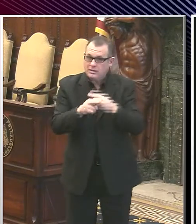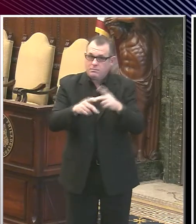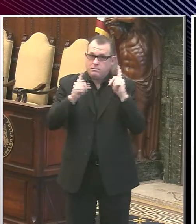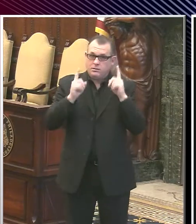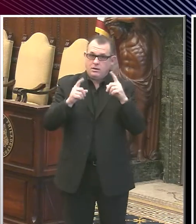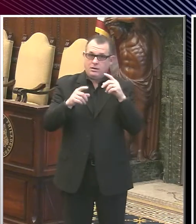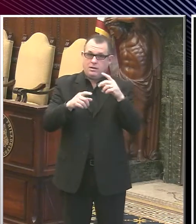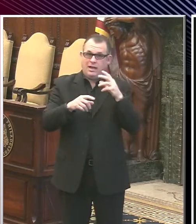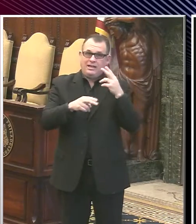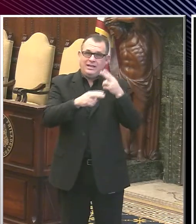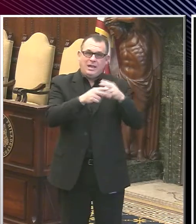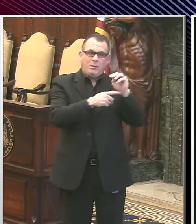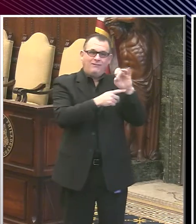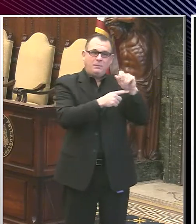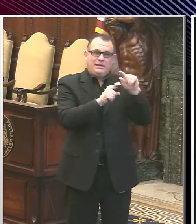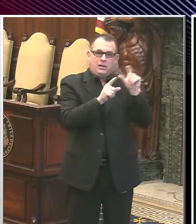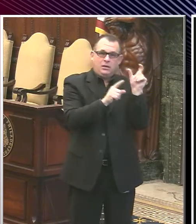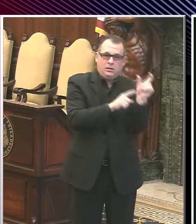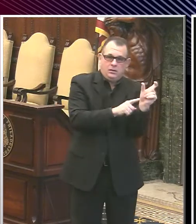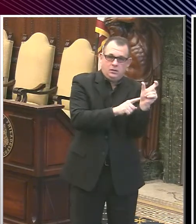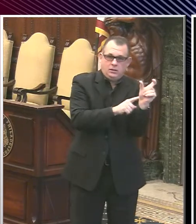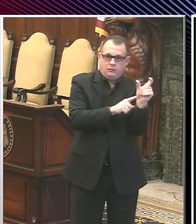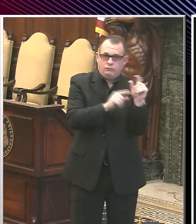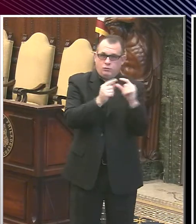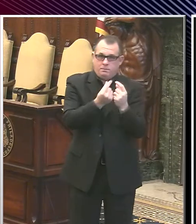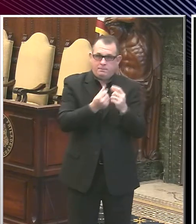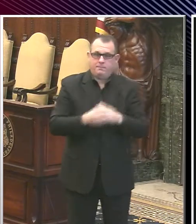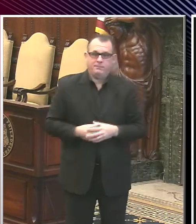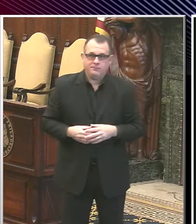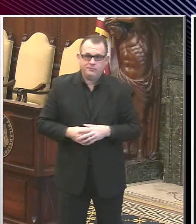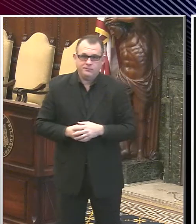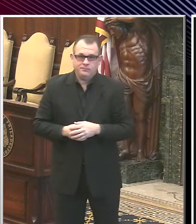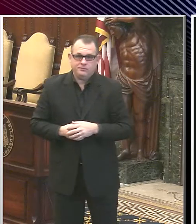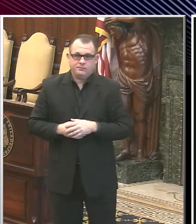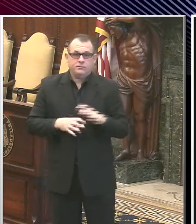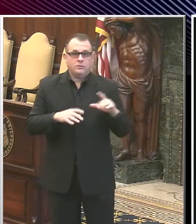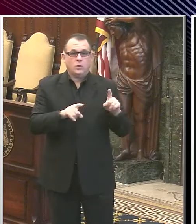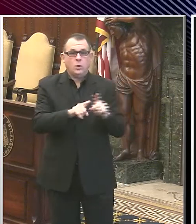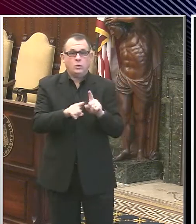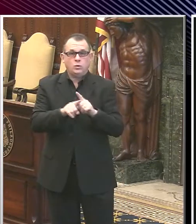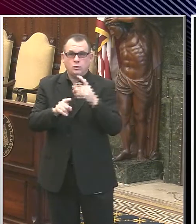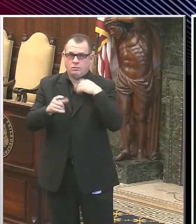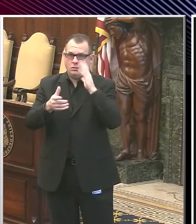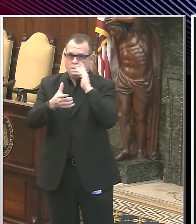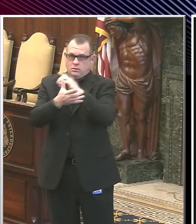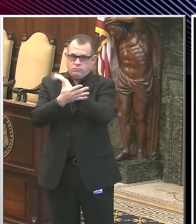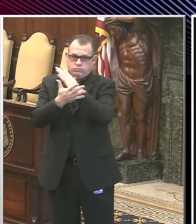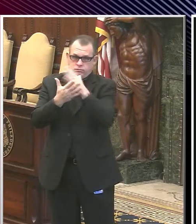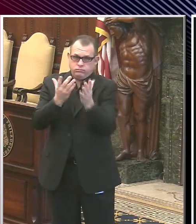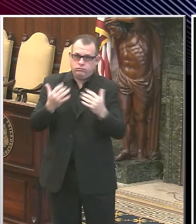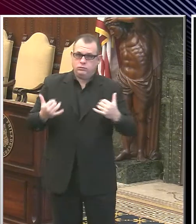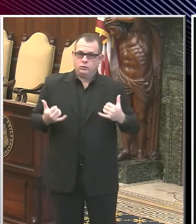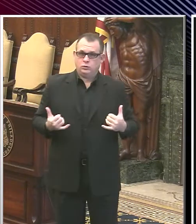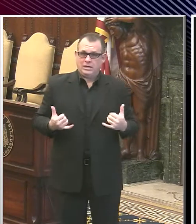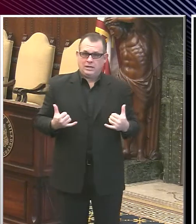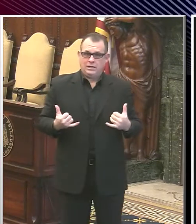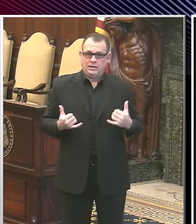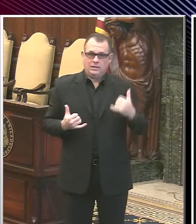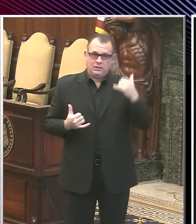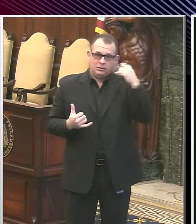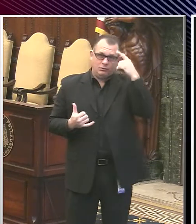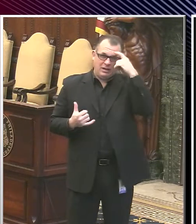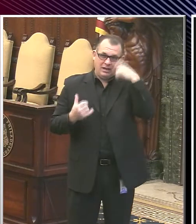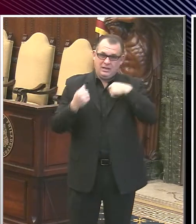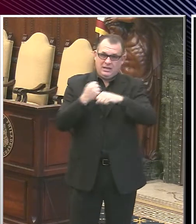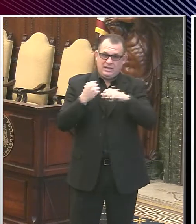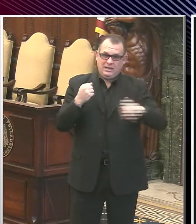name and media affiliation. Please be aware also that we're changing the order for today's press conference